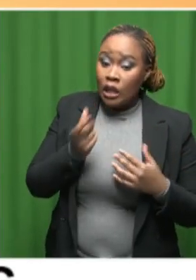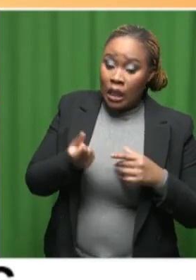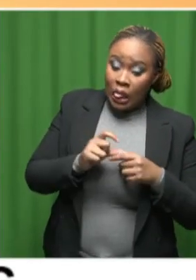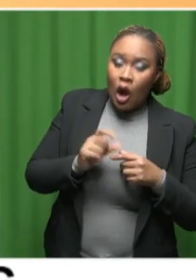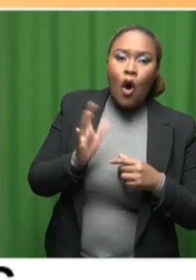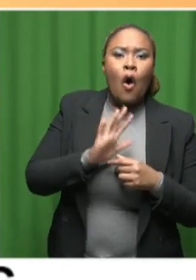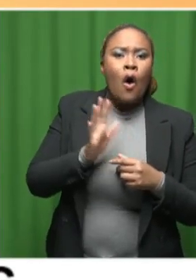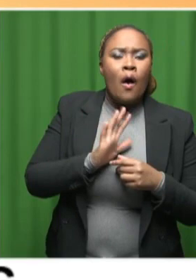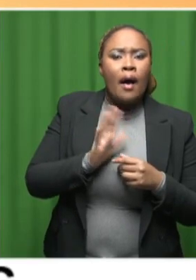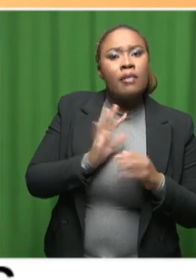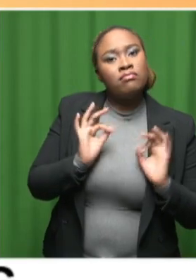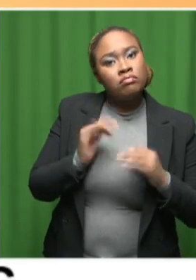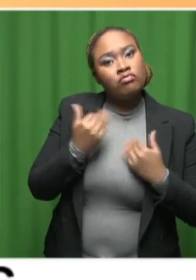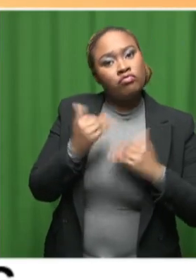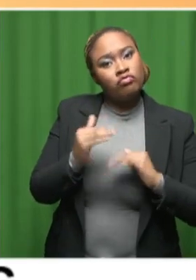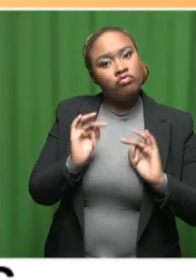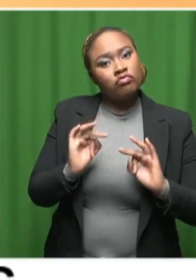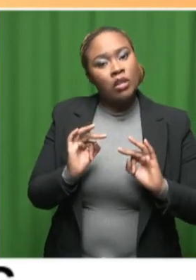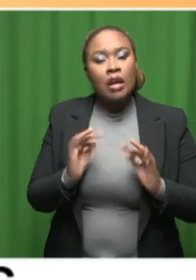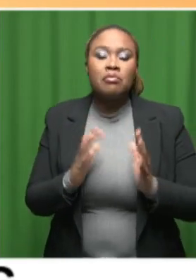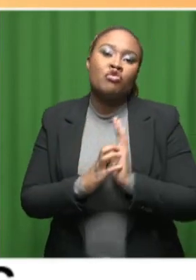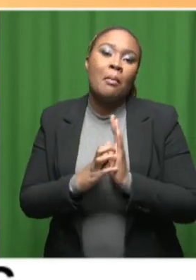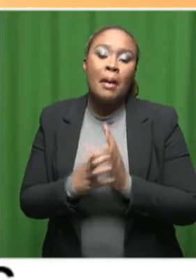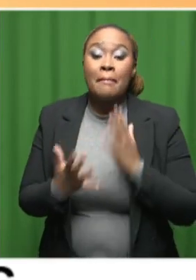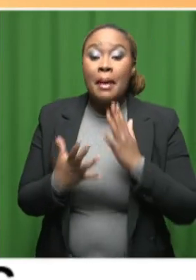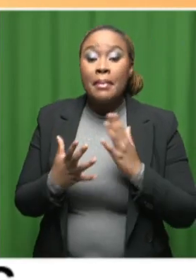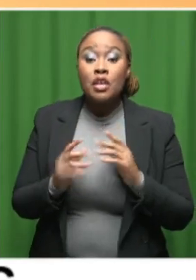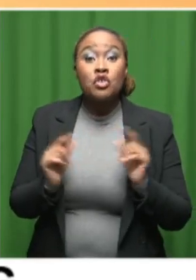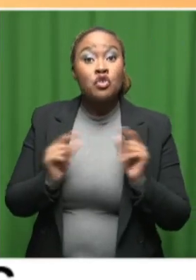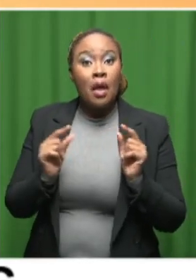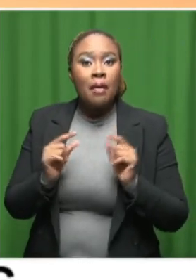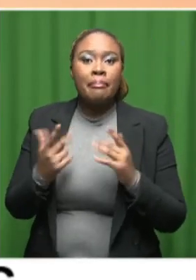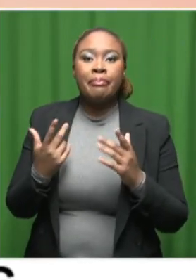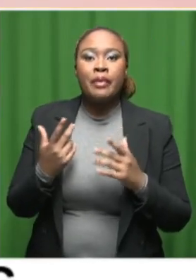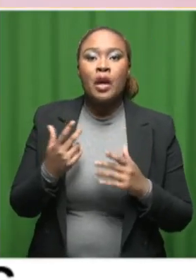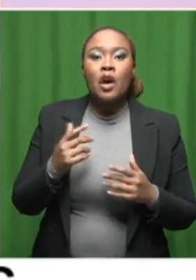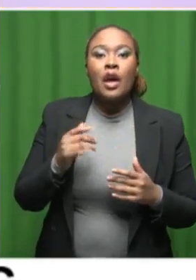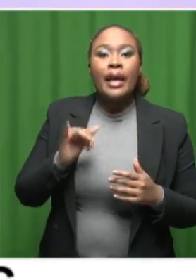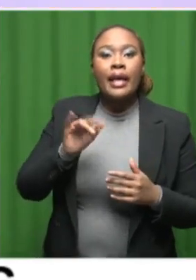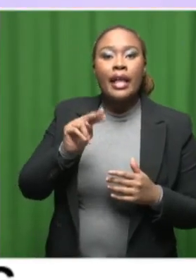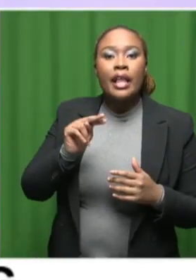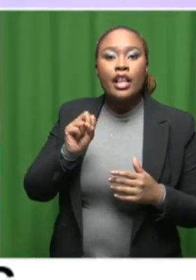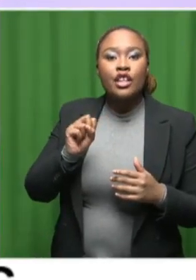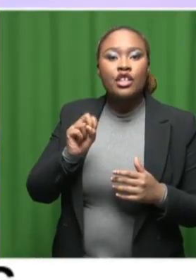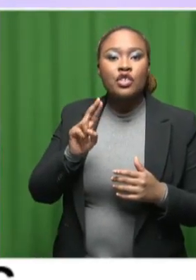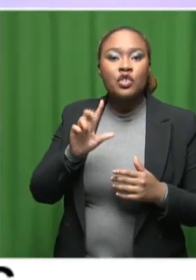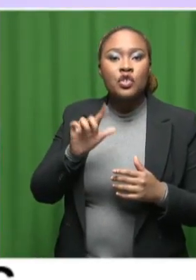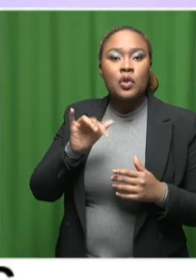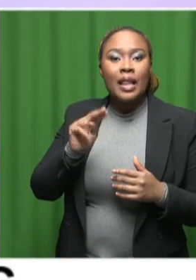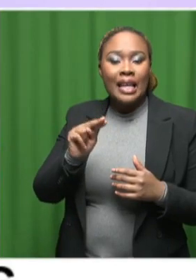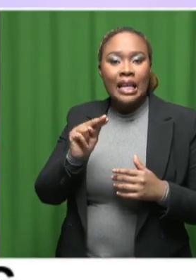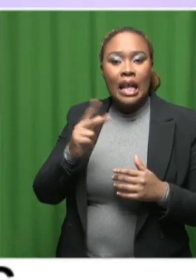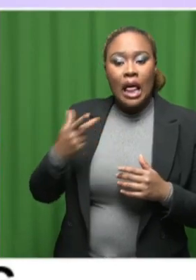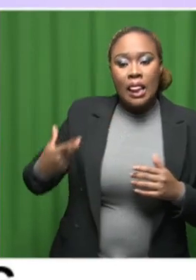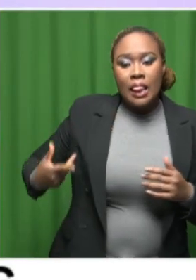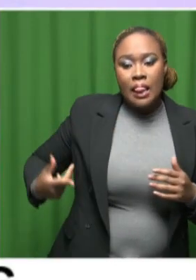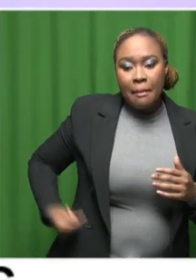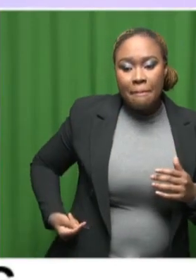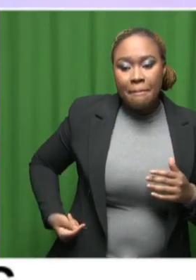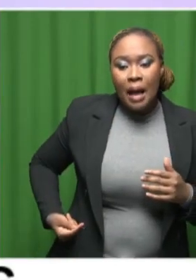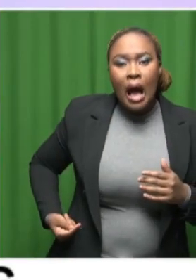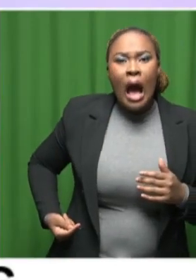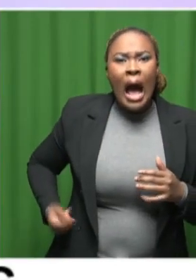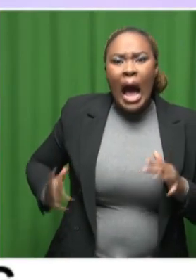guide patients on, for example, if you've got a latest insulin pen, how to use that. The drug manufacturers invest in that kind of information